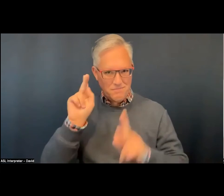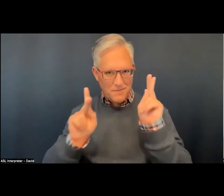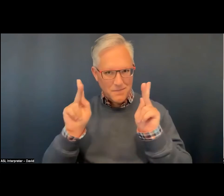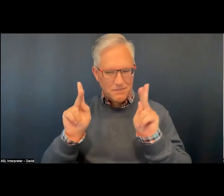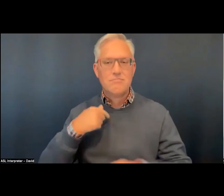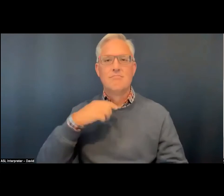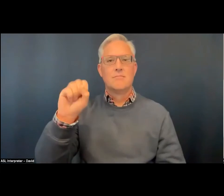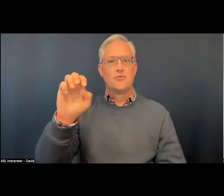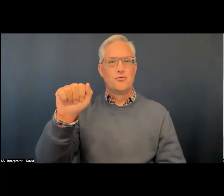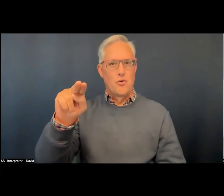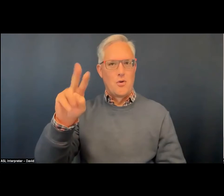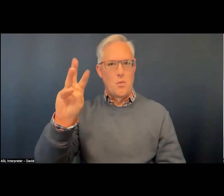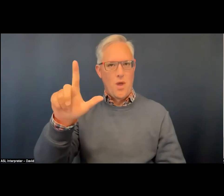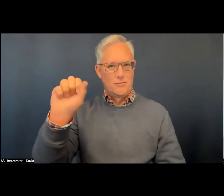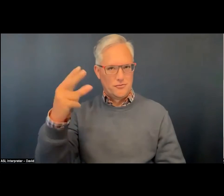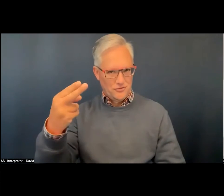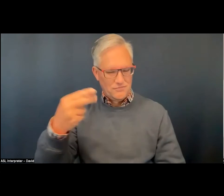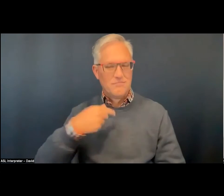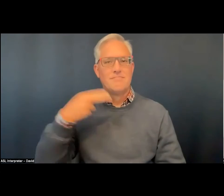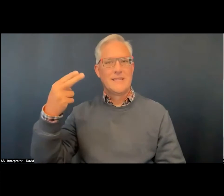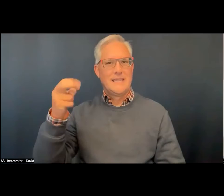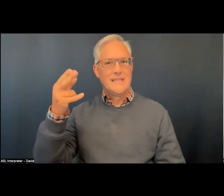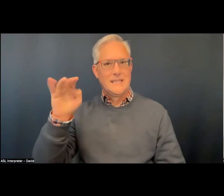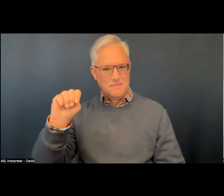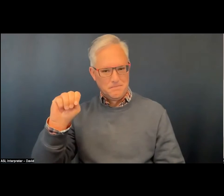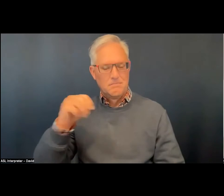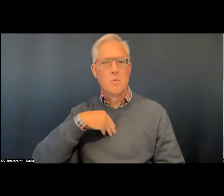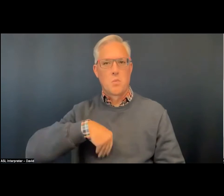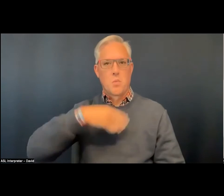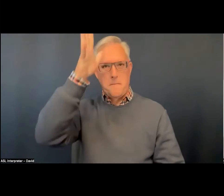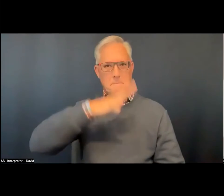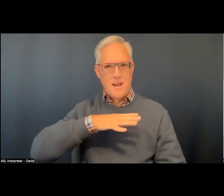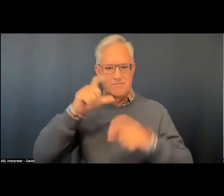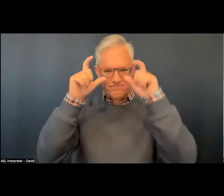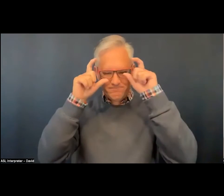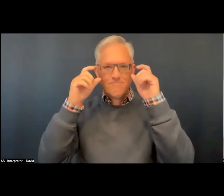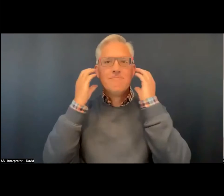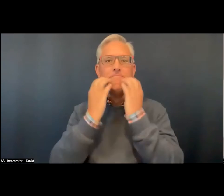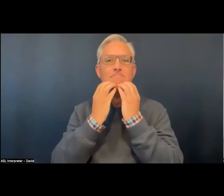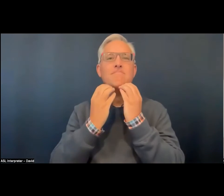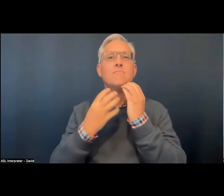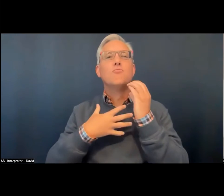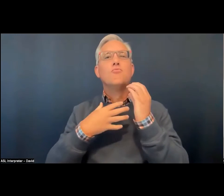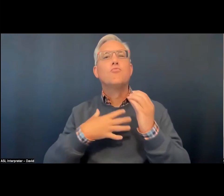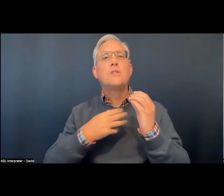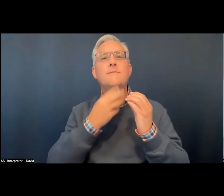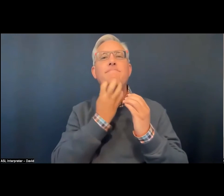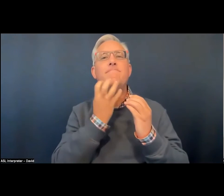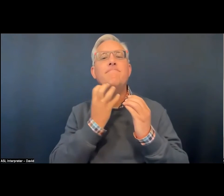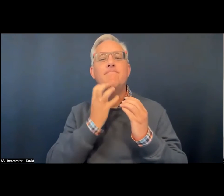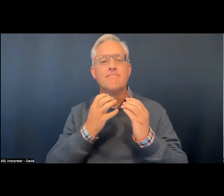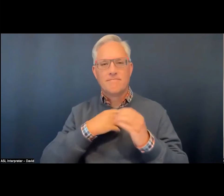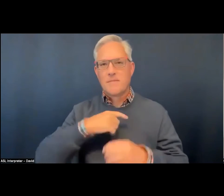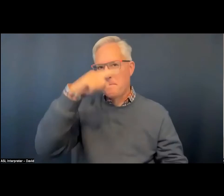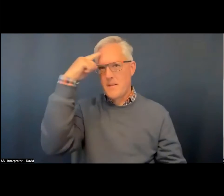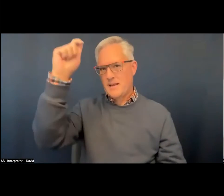pronouns are he, him. I'm a bespectacled white man with a greying beard and a black baseball cap. And I'm sitting